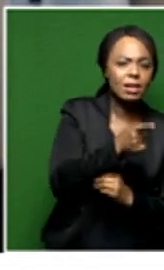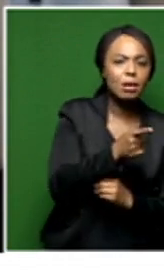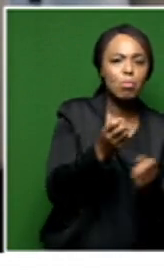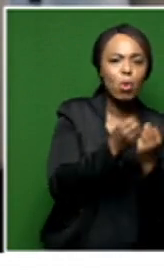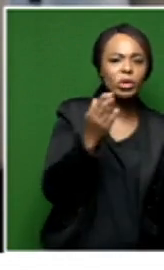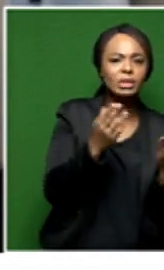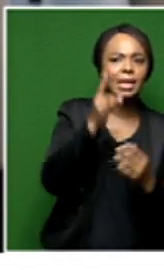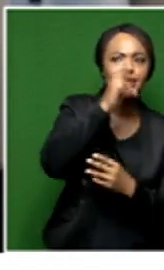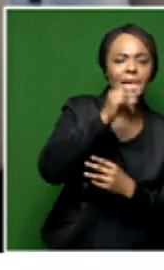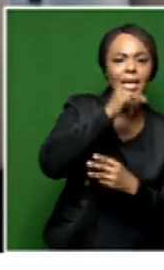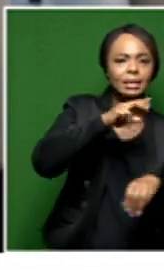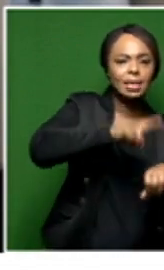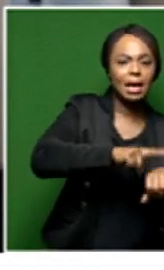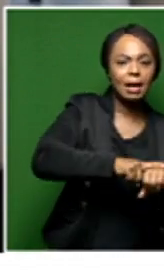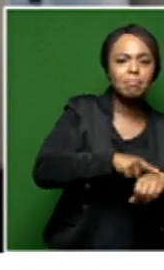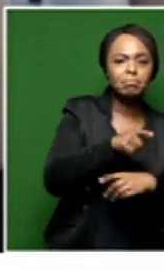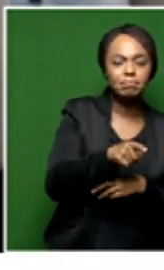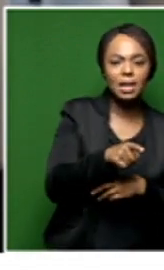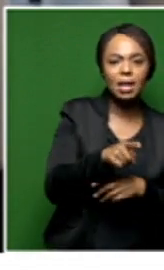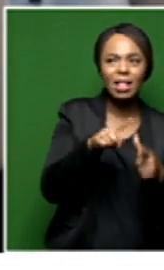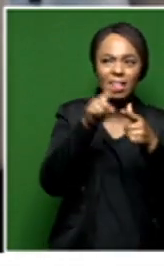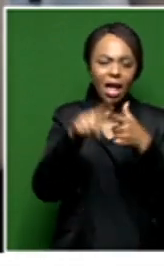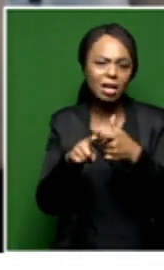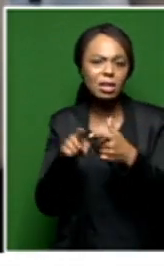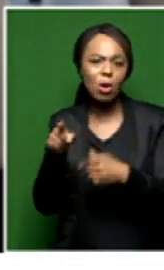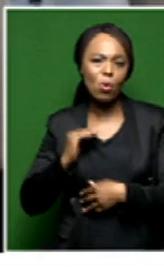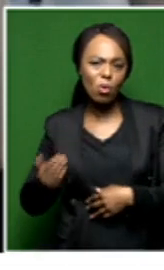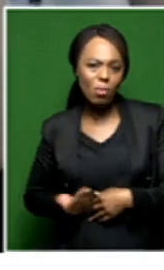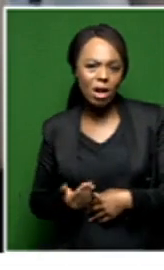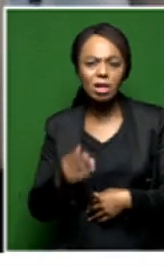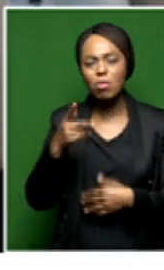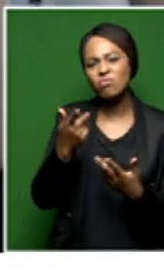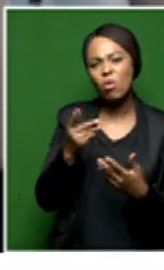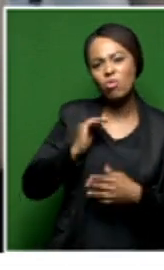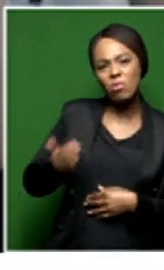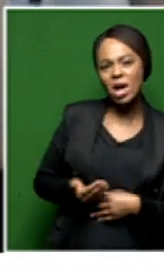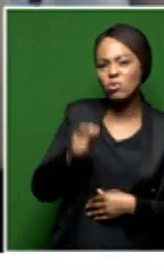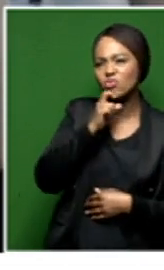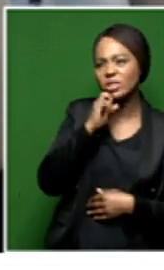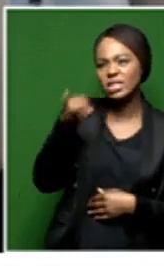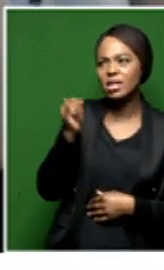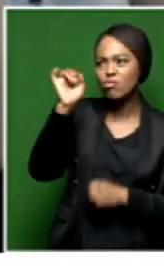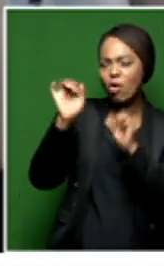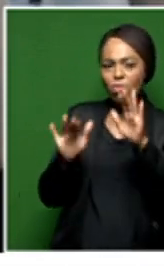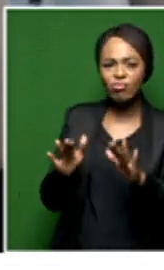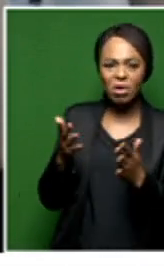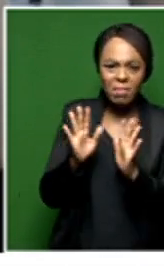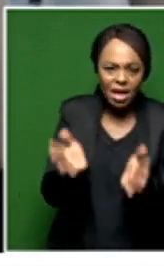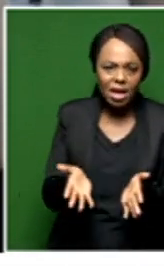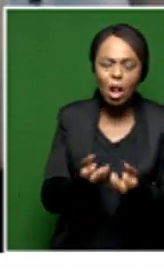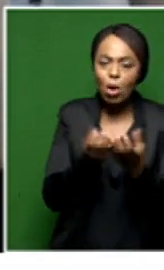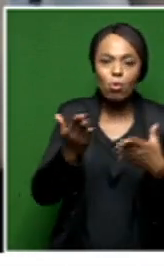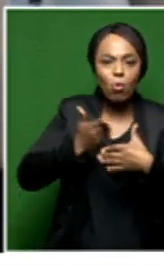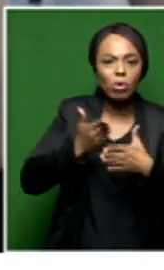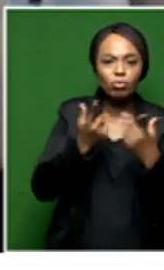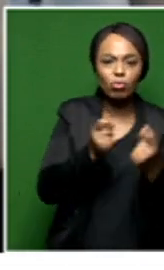more speaking time than their screen time, which means that women actually use as props in some of the ads that are out there. So there's a lot of work that still has to be